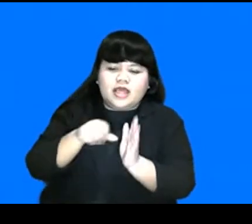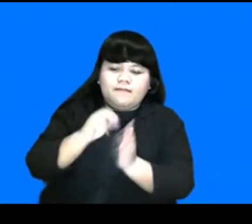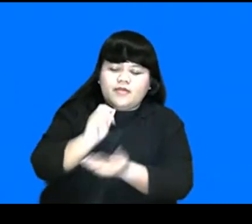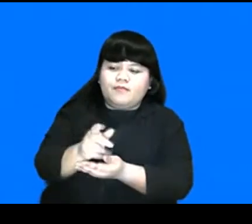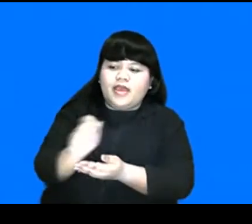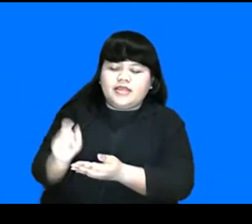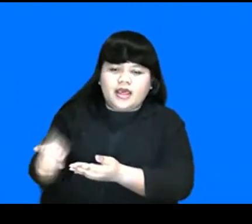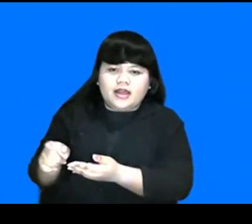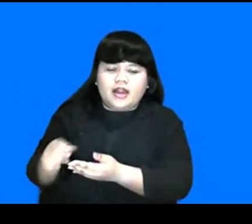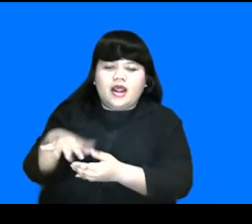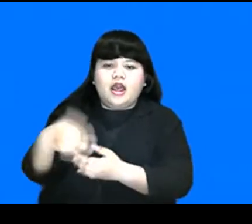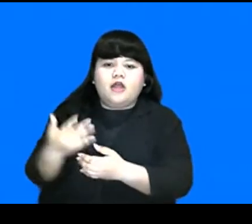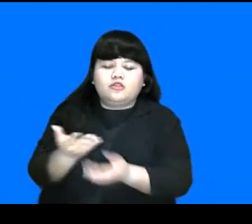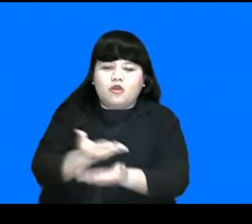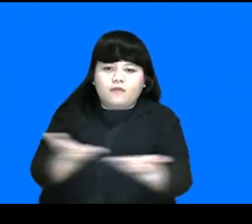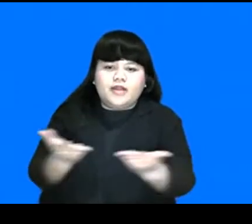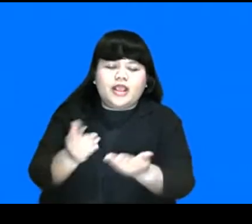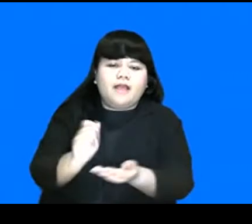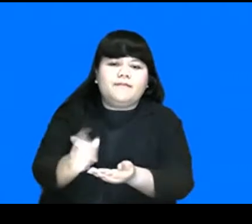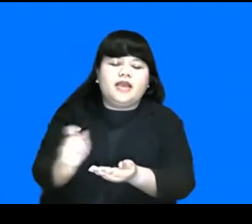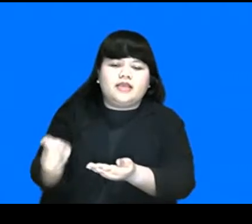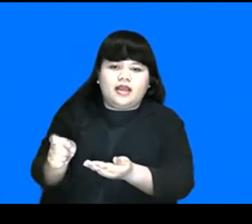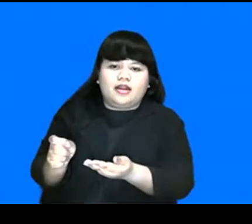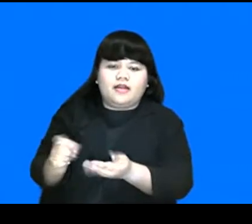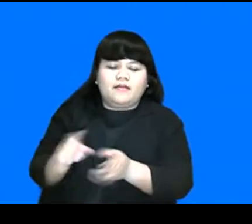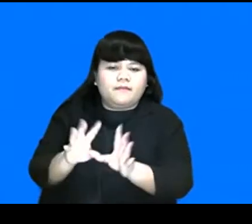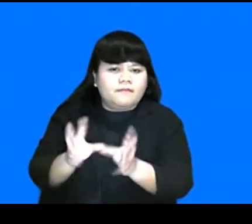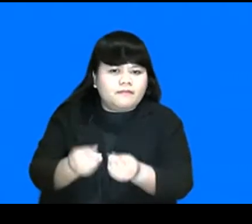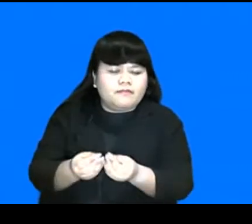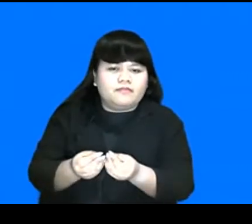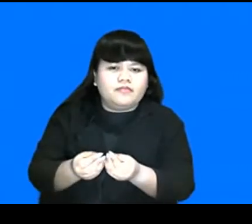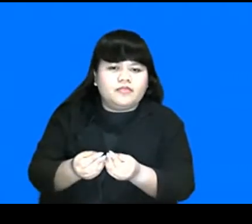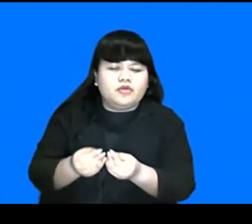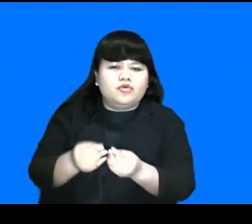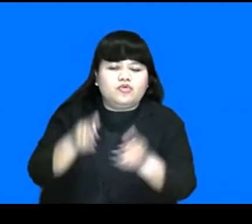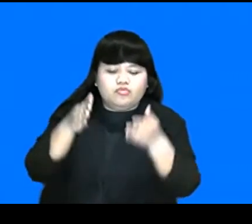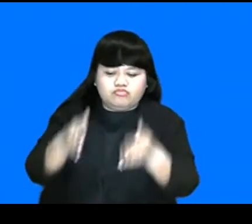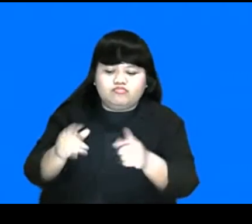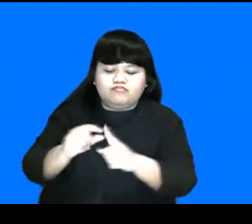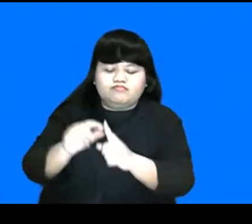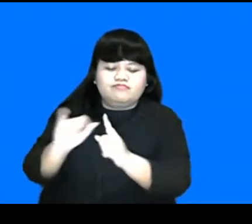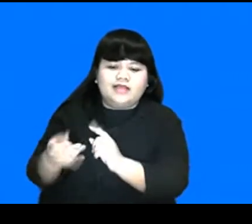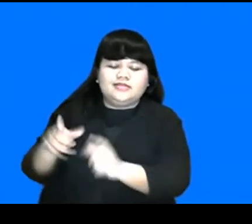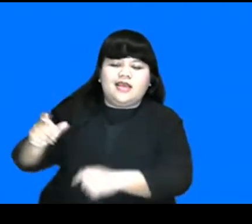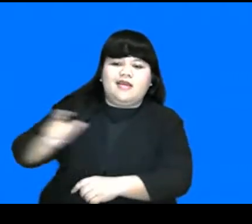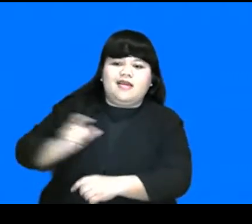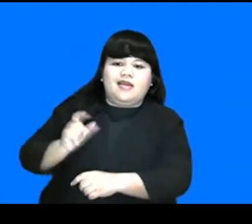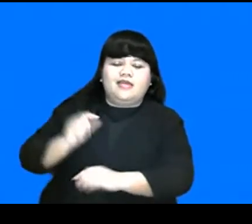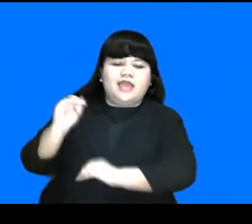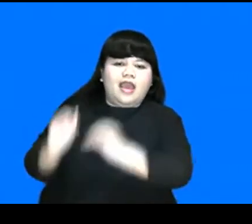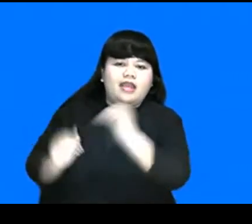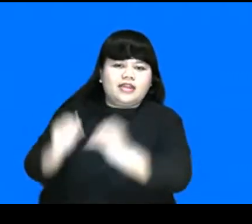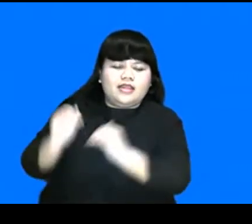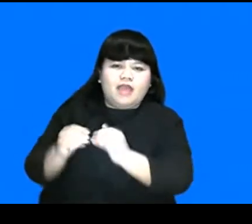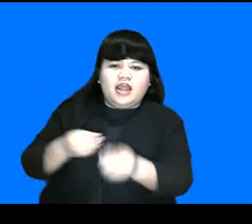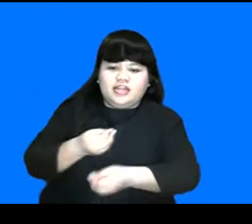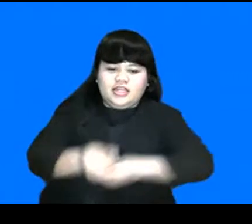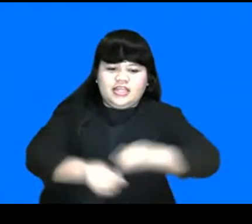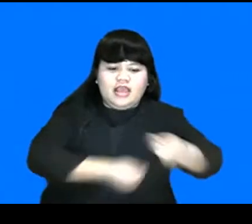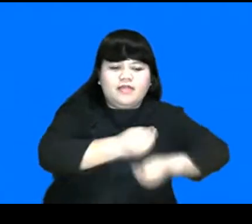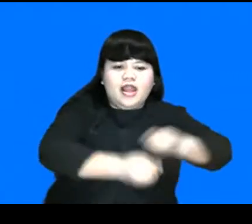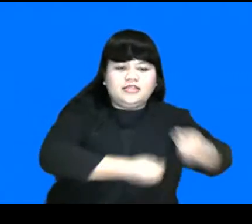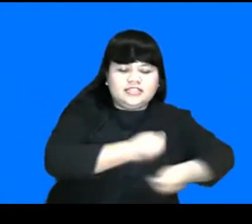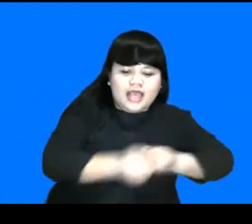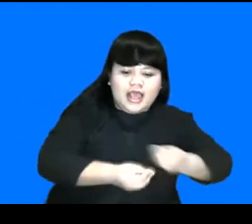we have wealth tax, and how much do they spend in terms of their foundations and what have you,